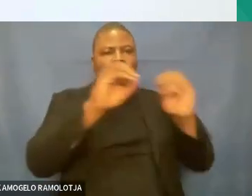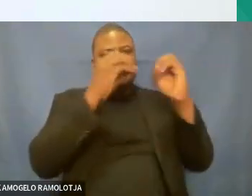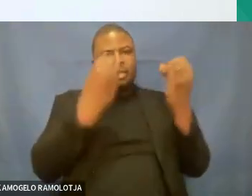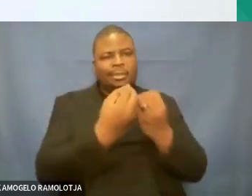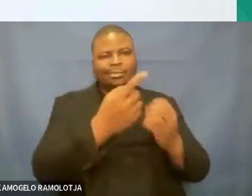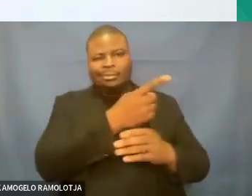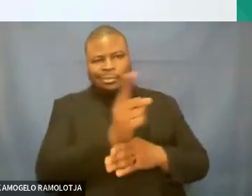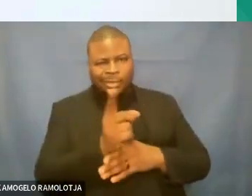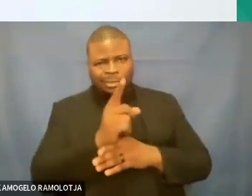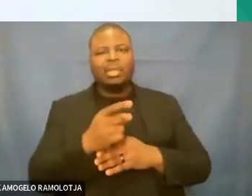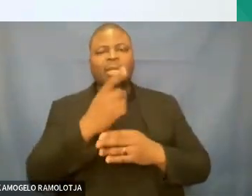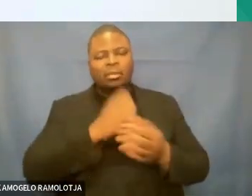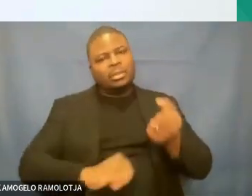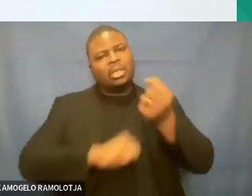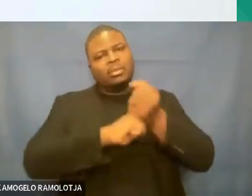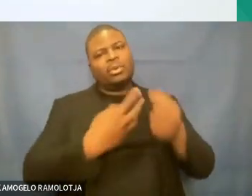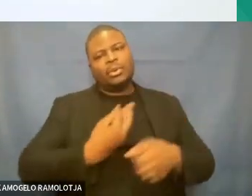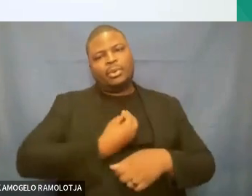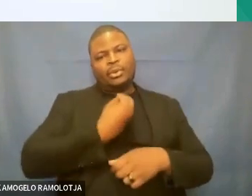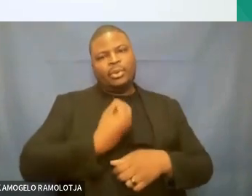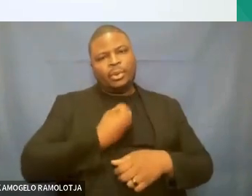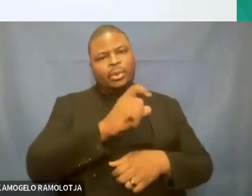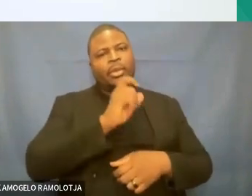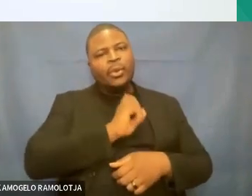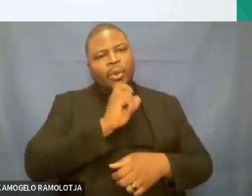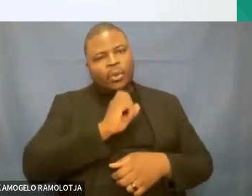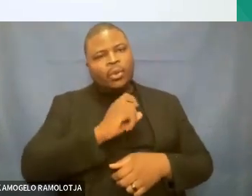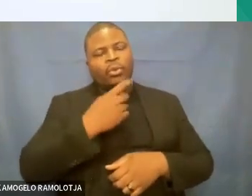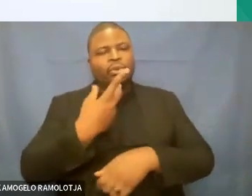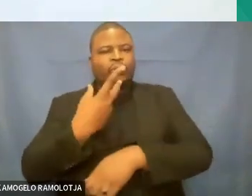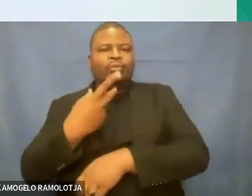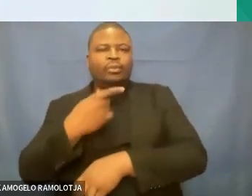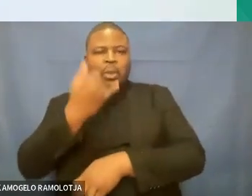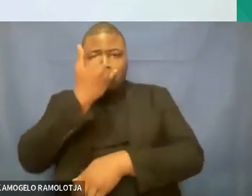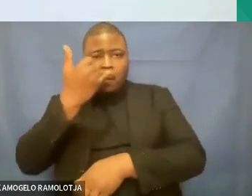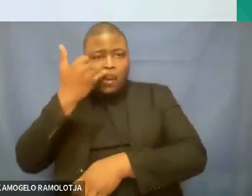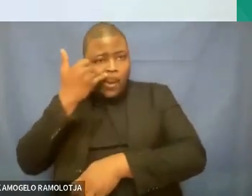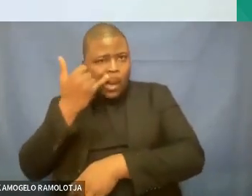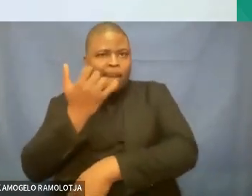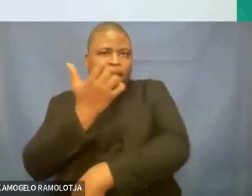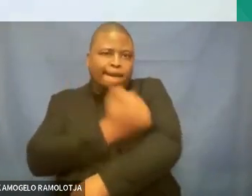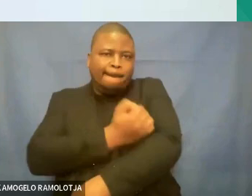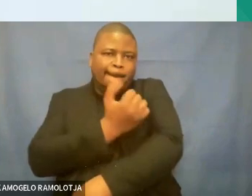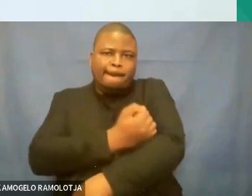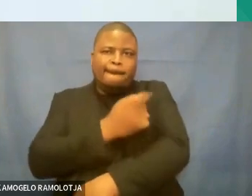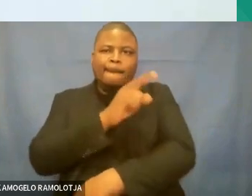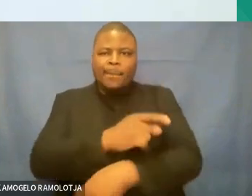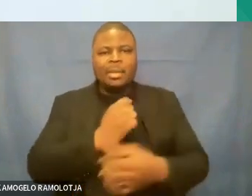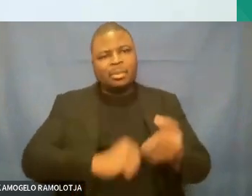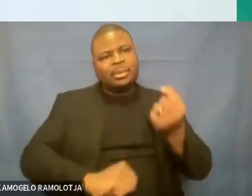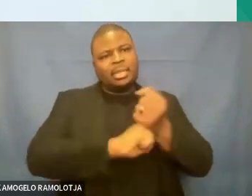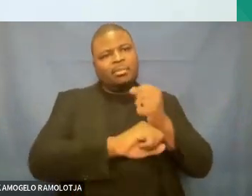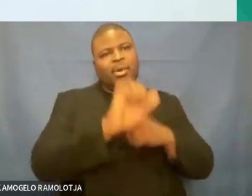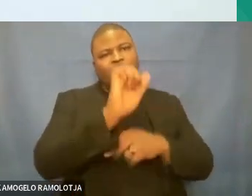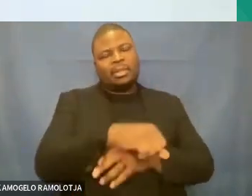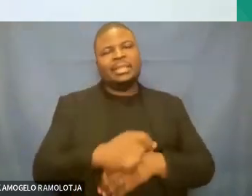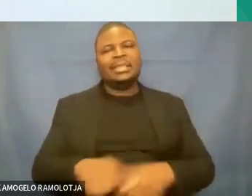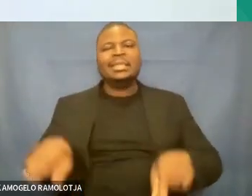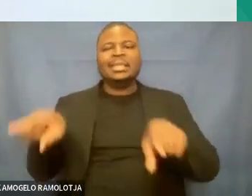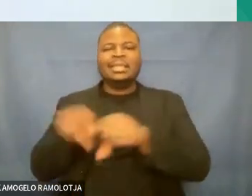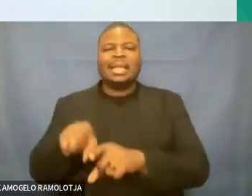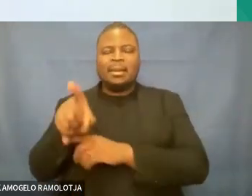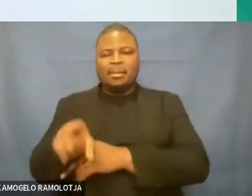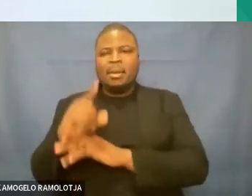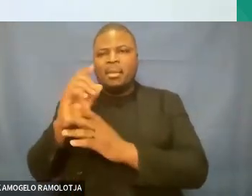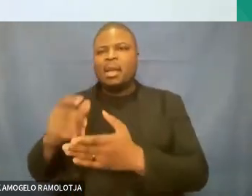use drugs. Her focus is on breaking down legal and systematic barriers and helping people access